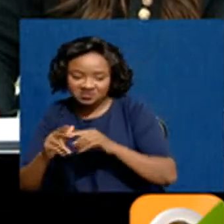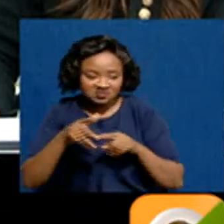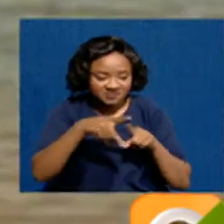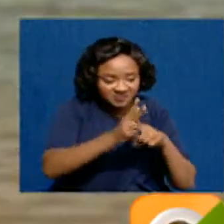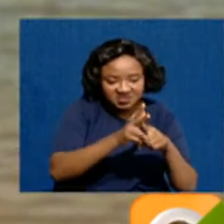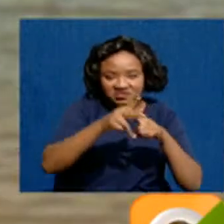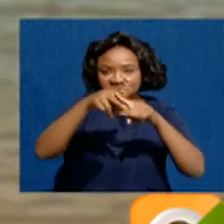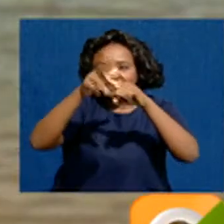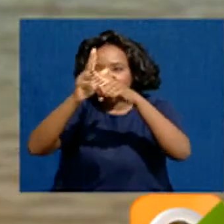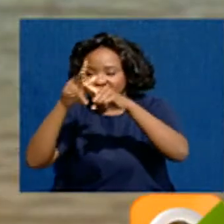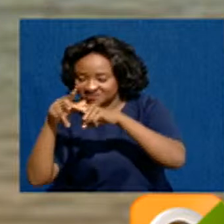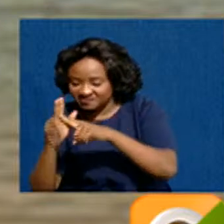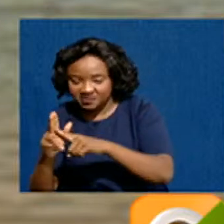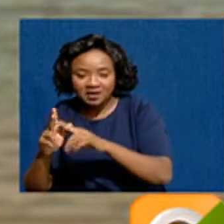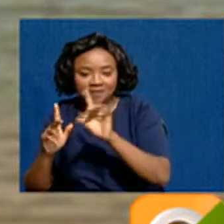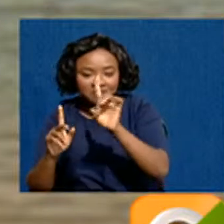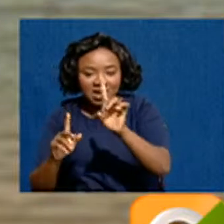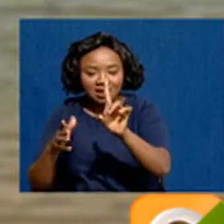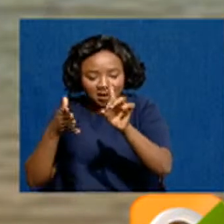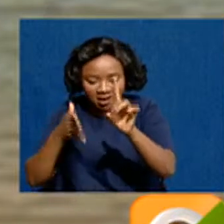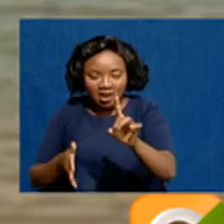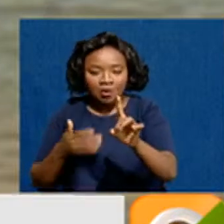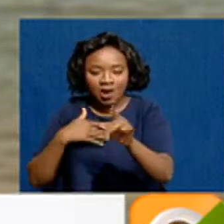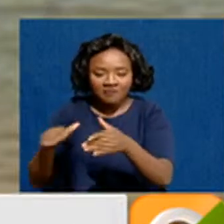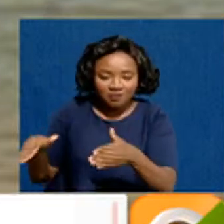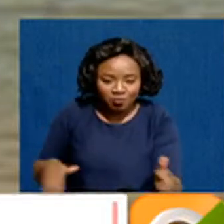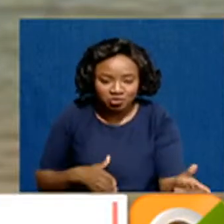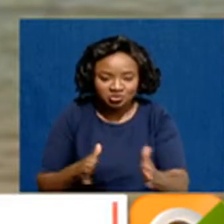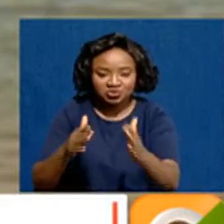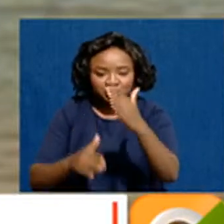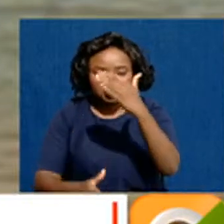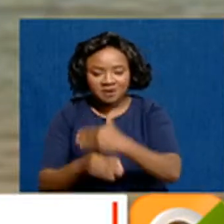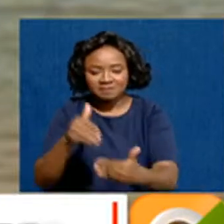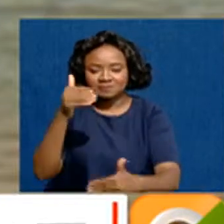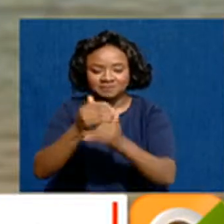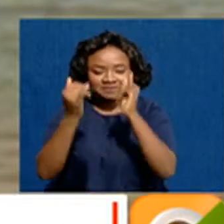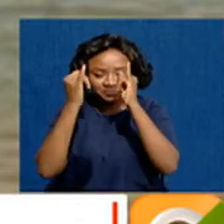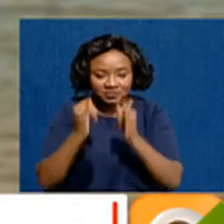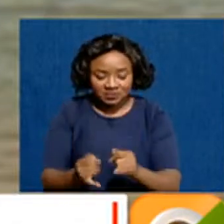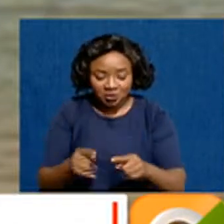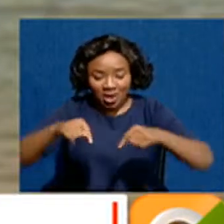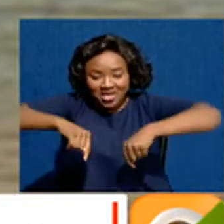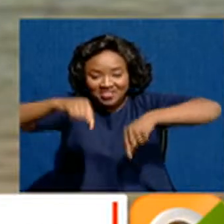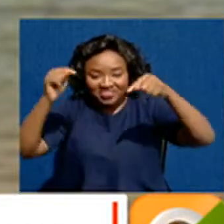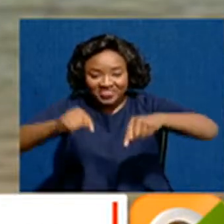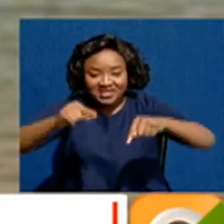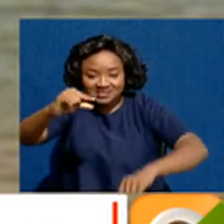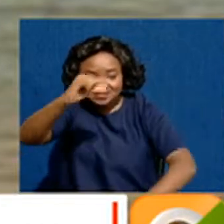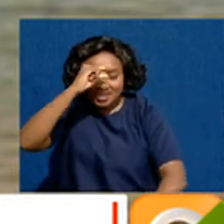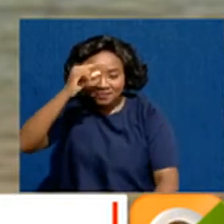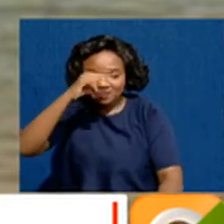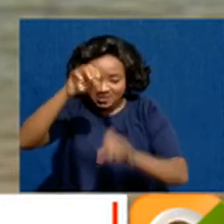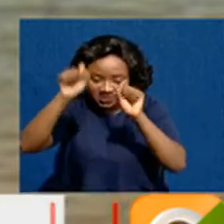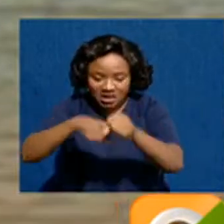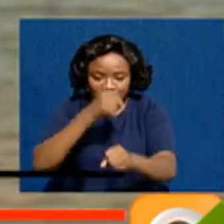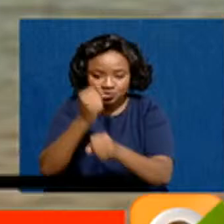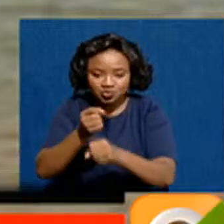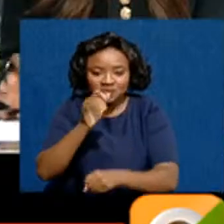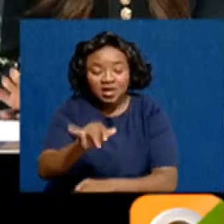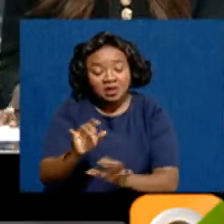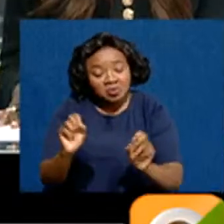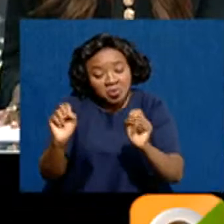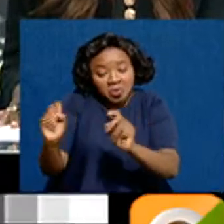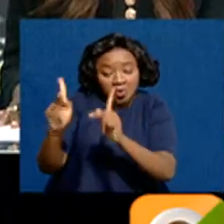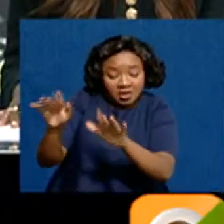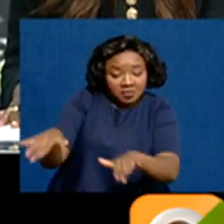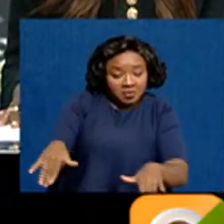forth. We have an opportunity to do a new thing. And behold, this is the government to be able to deliver that new thing. Okay, time will tell on